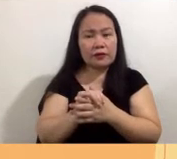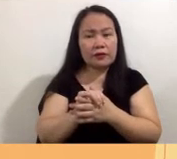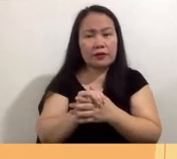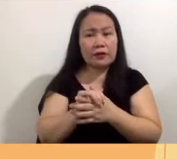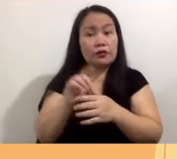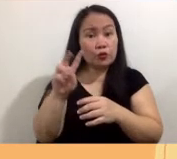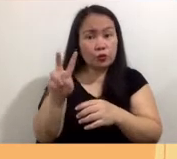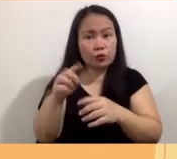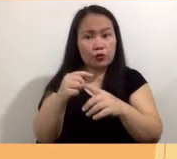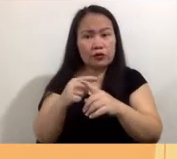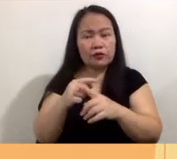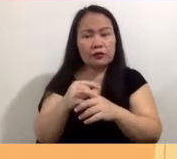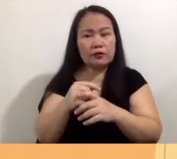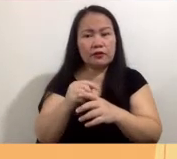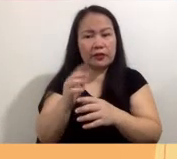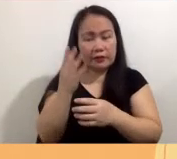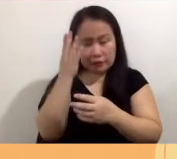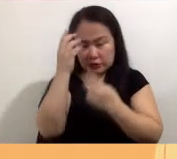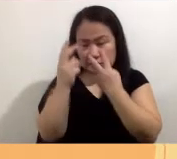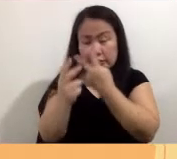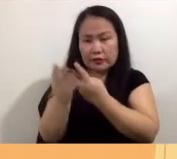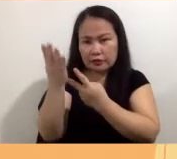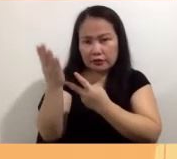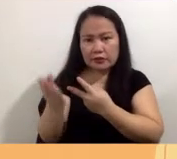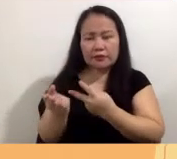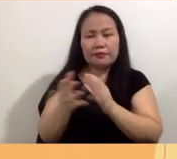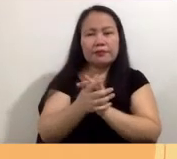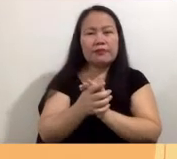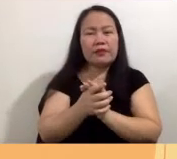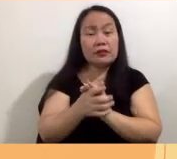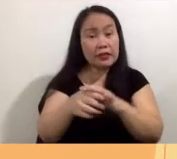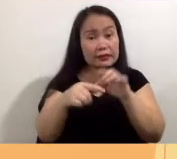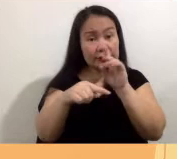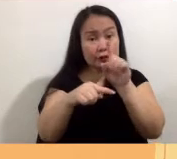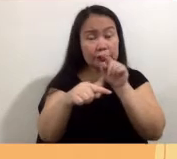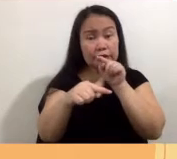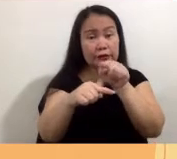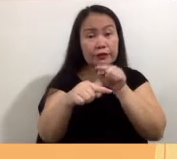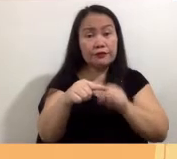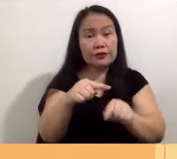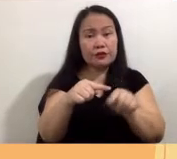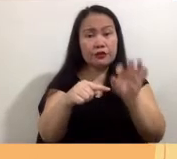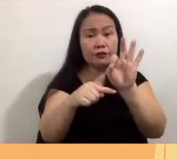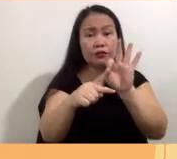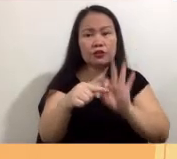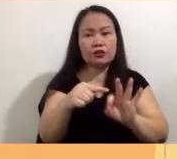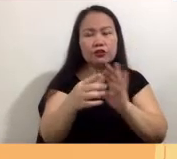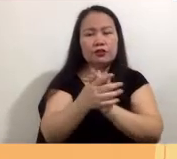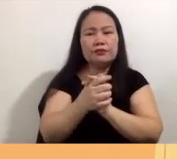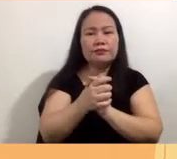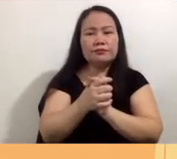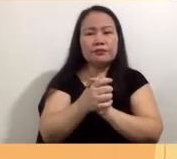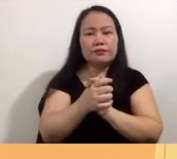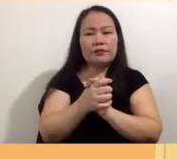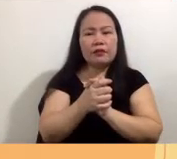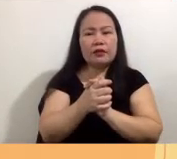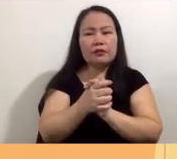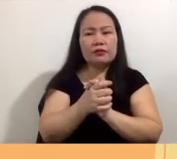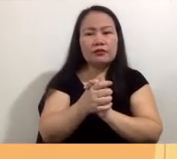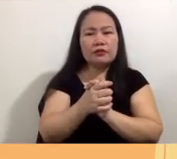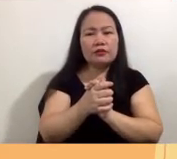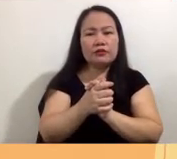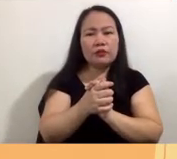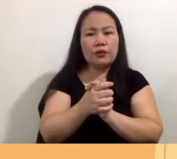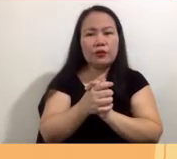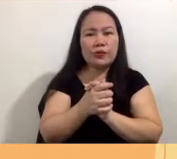So we will have now 5, 2 plus 3, that is 5 over 12. Ito ay 1 times 5, that is 5 over 12. So as